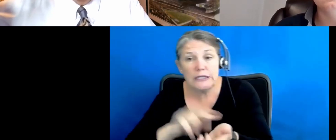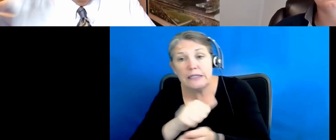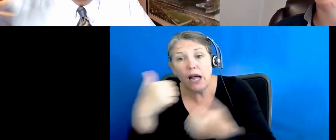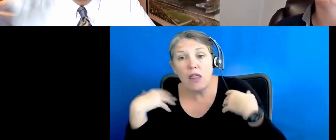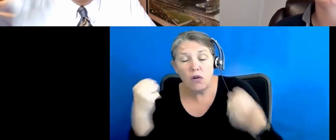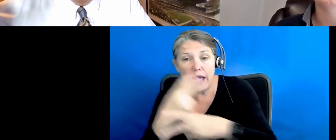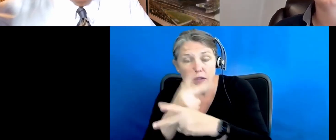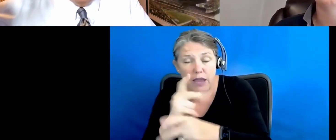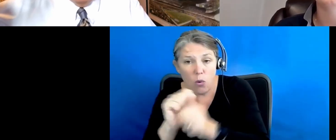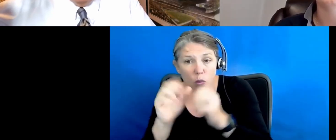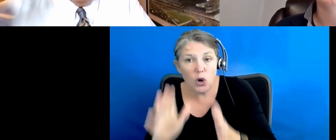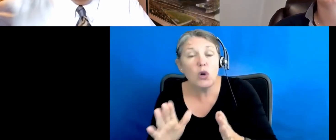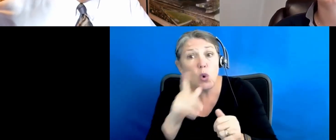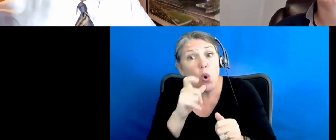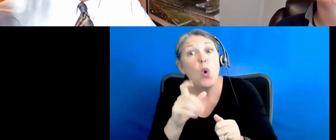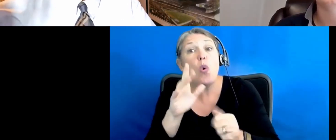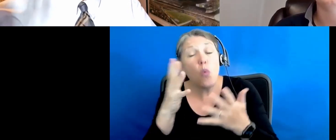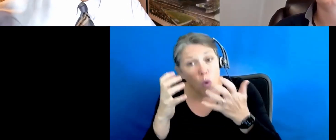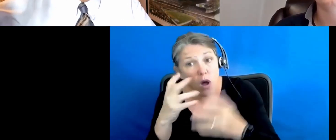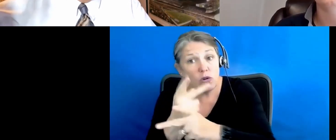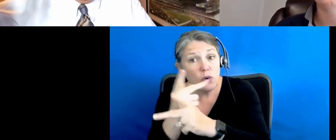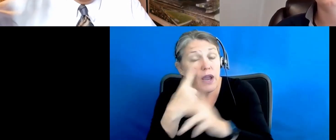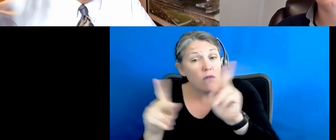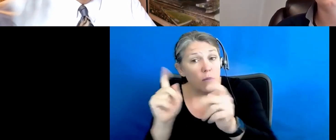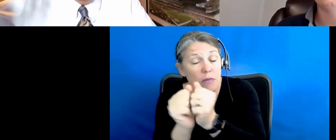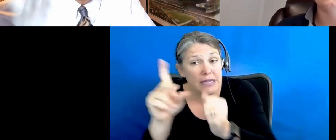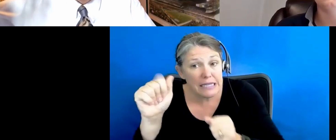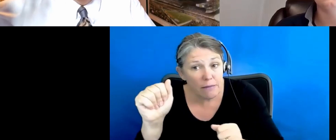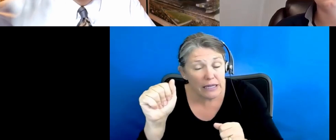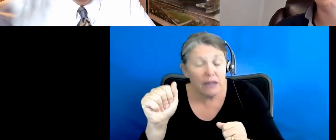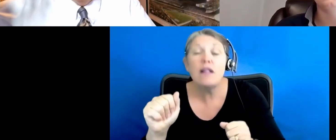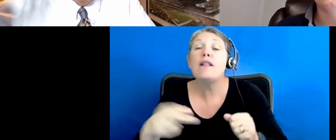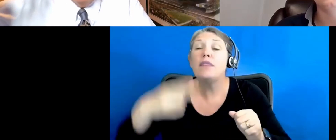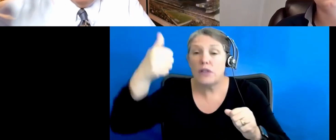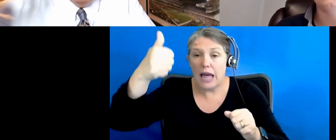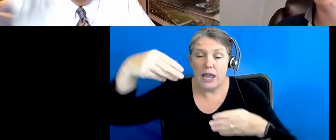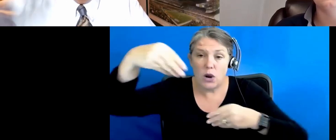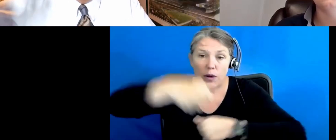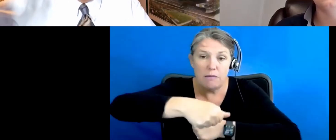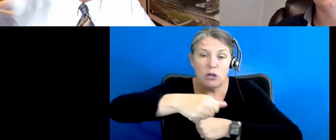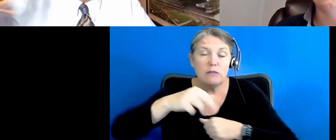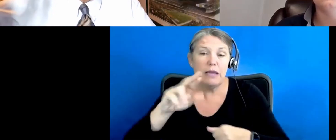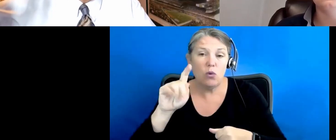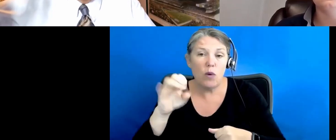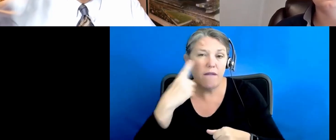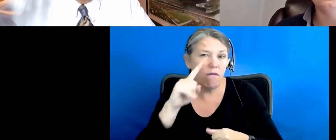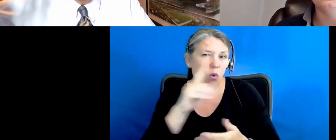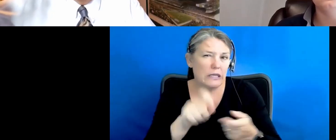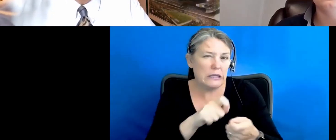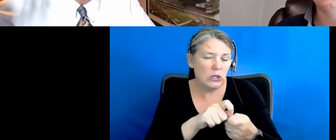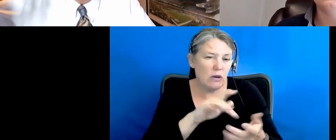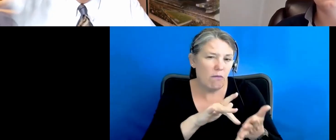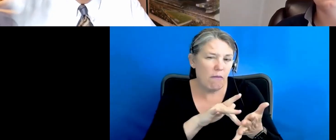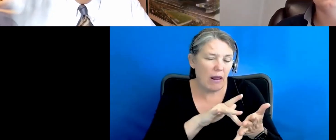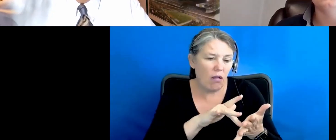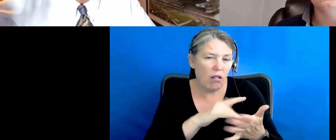the needs of people with disabilities. It allows for a higher reimbursement rate for certain medical procedures that are